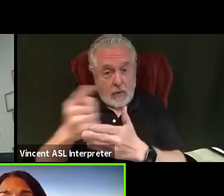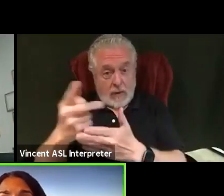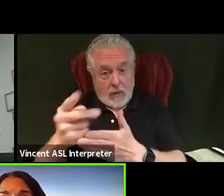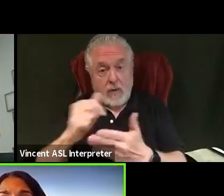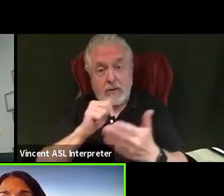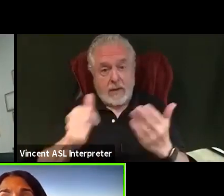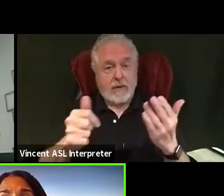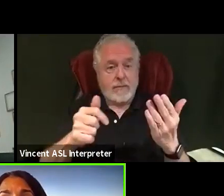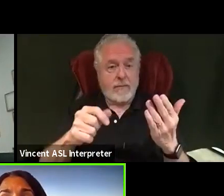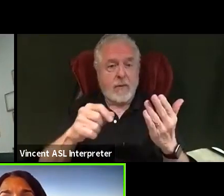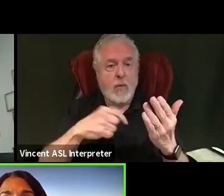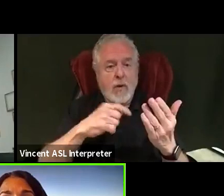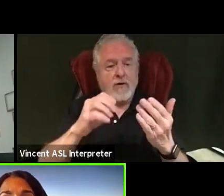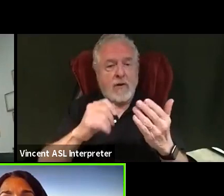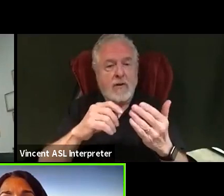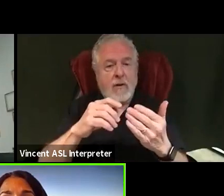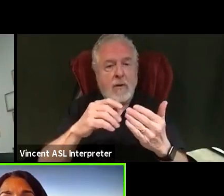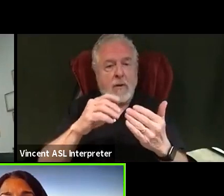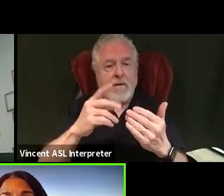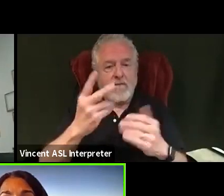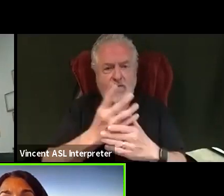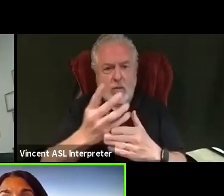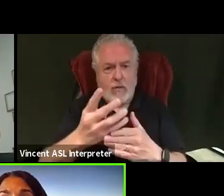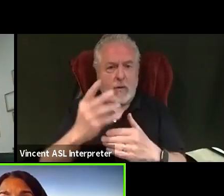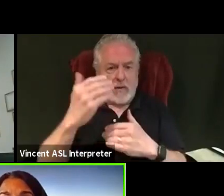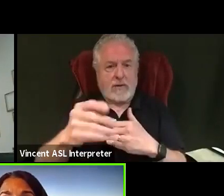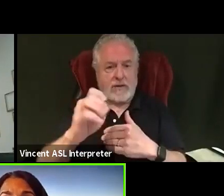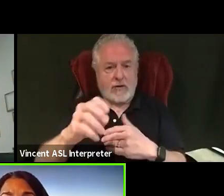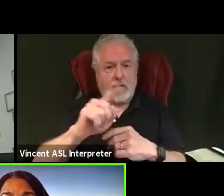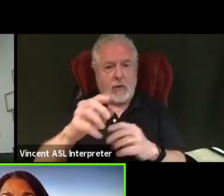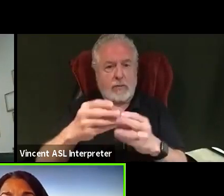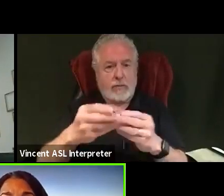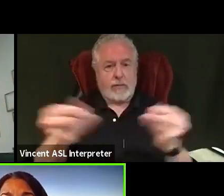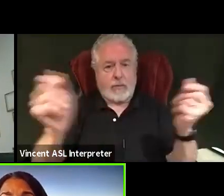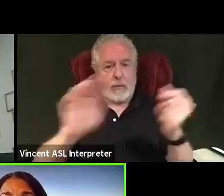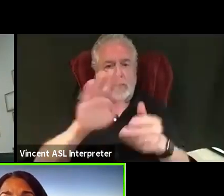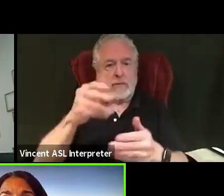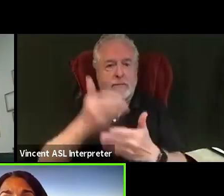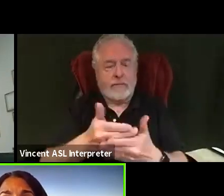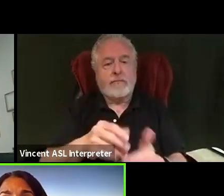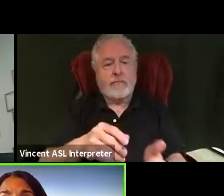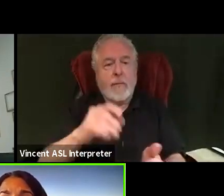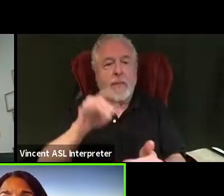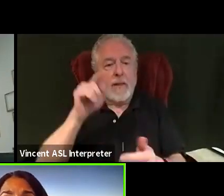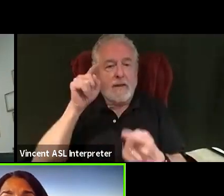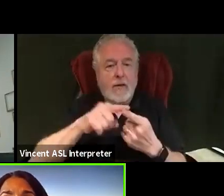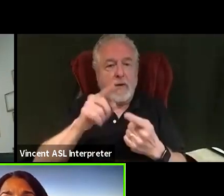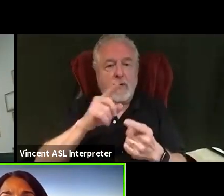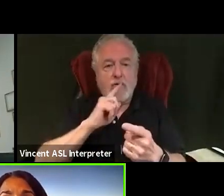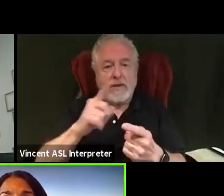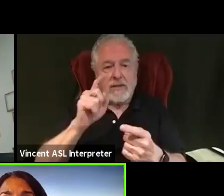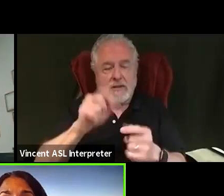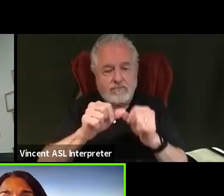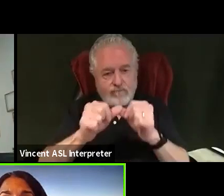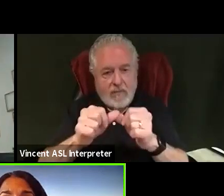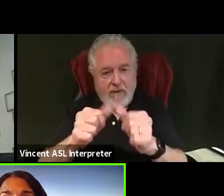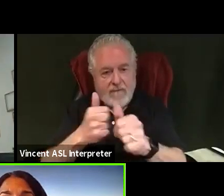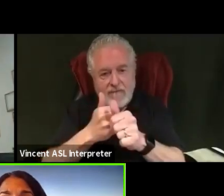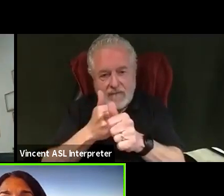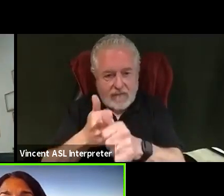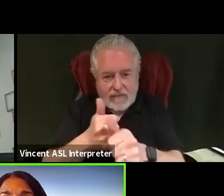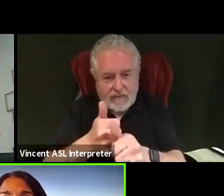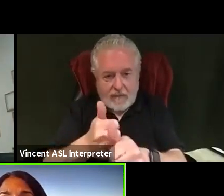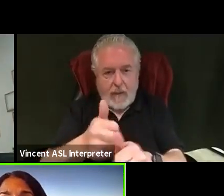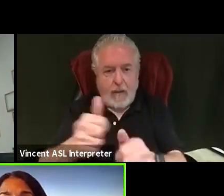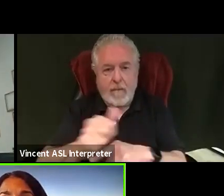or not, we're just 4 weeks away now from seeing the tiers going away altogether. Until then, we just need to continue following the